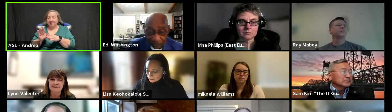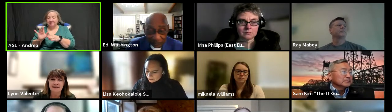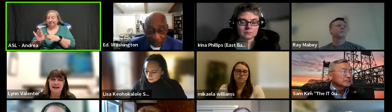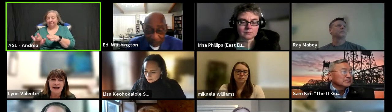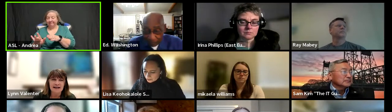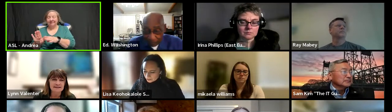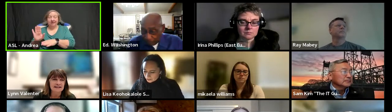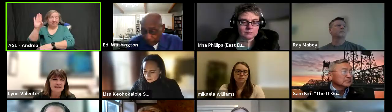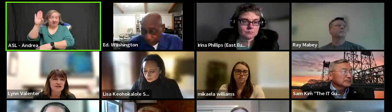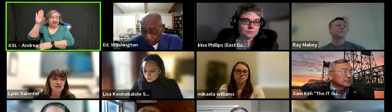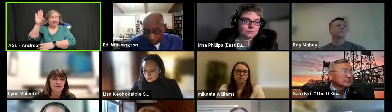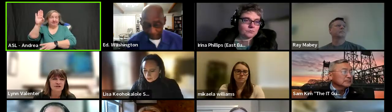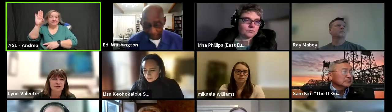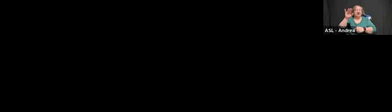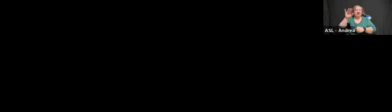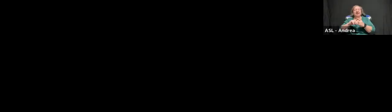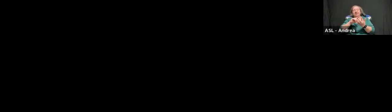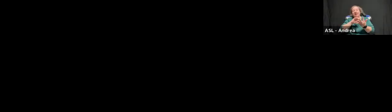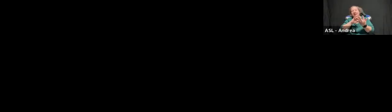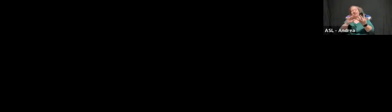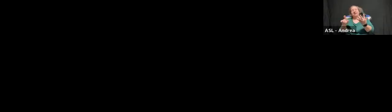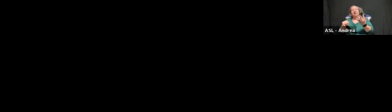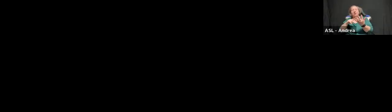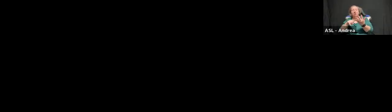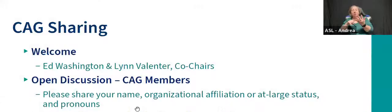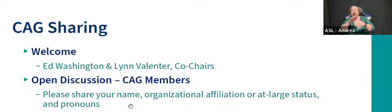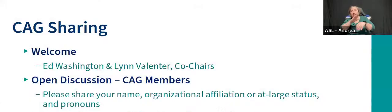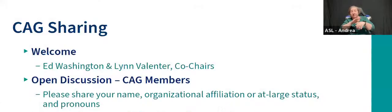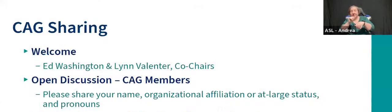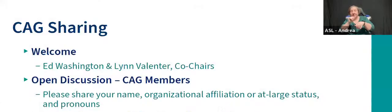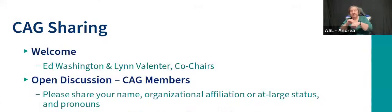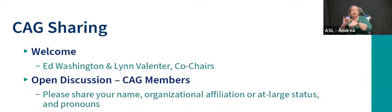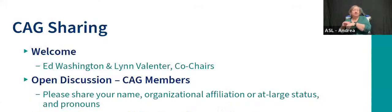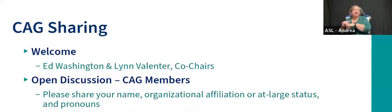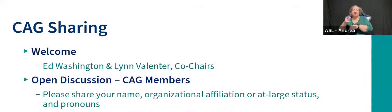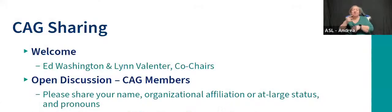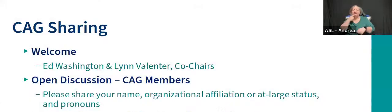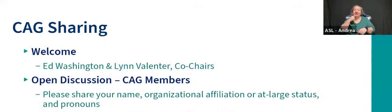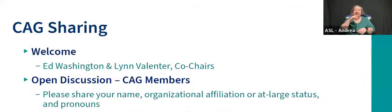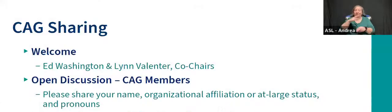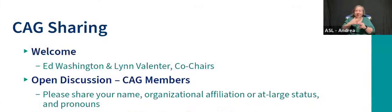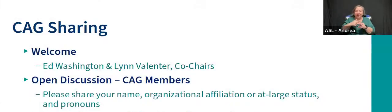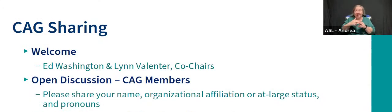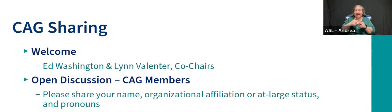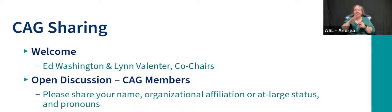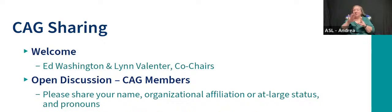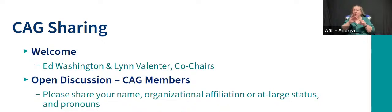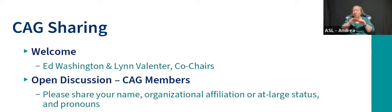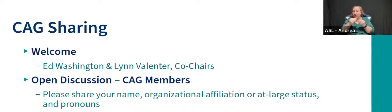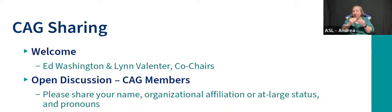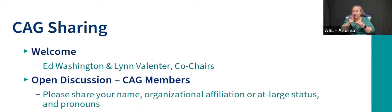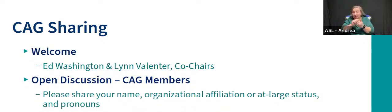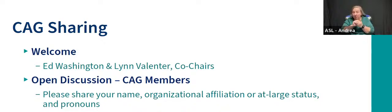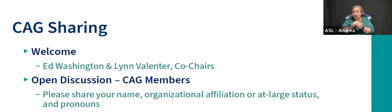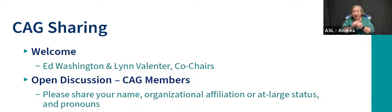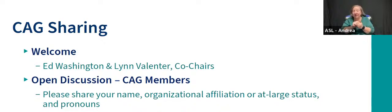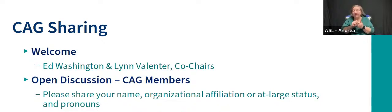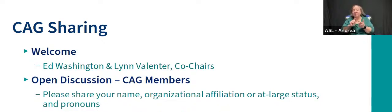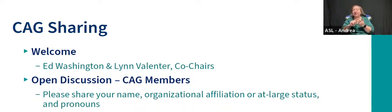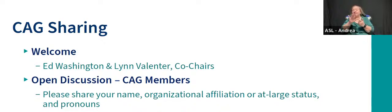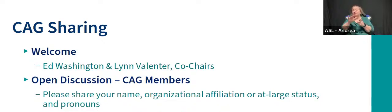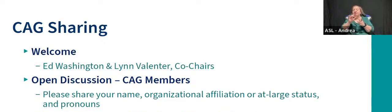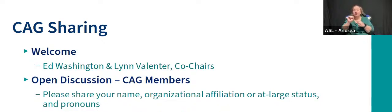going to ask each of you to share your name, organizational affiliation or at-large